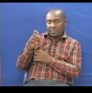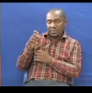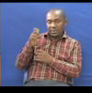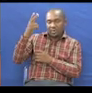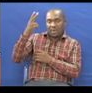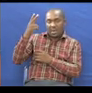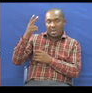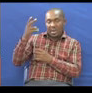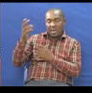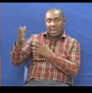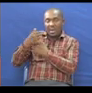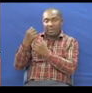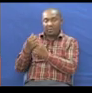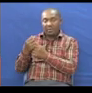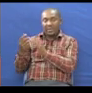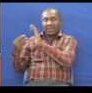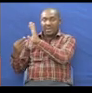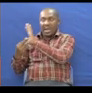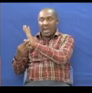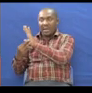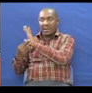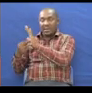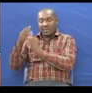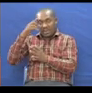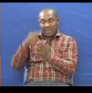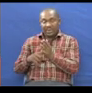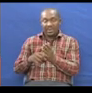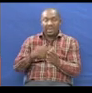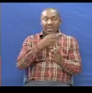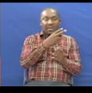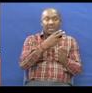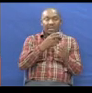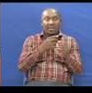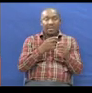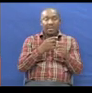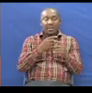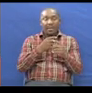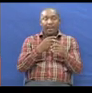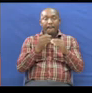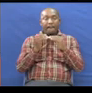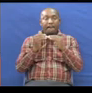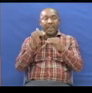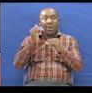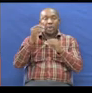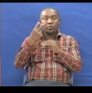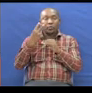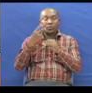form? 2 power 2. Yes, that will be 3 power 2. Can I write this 4 in power